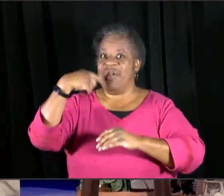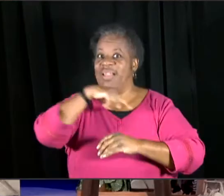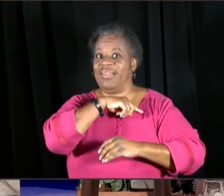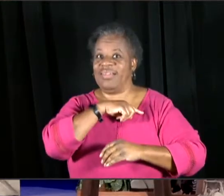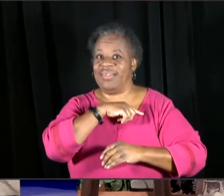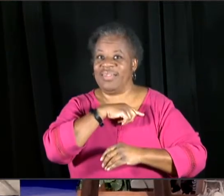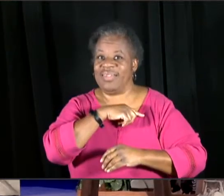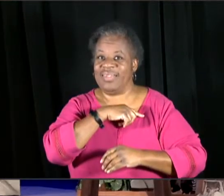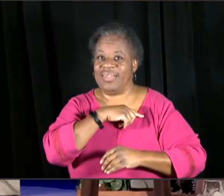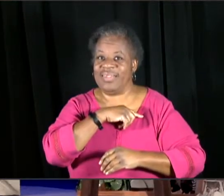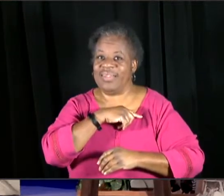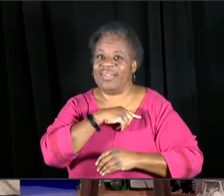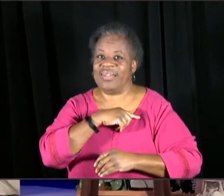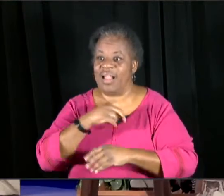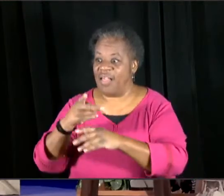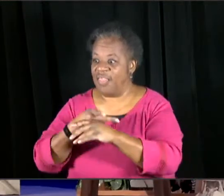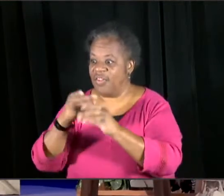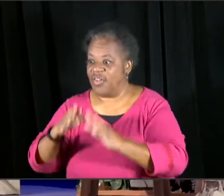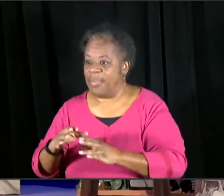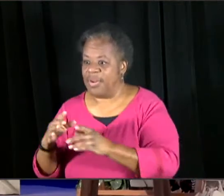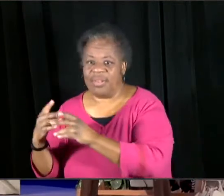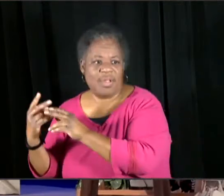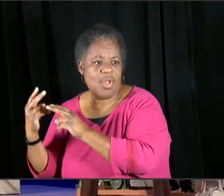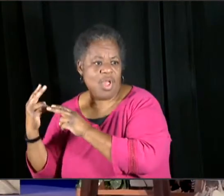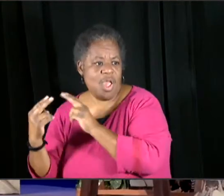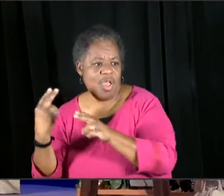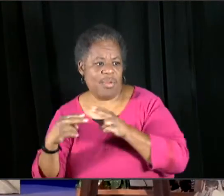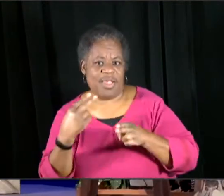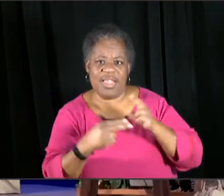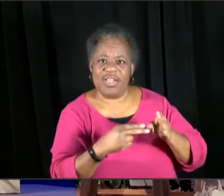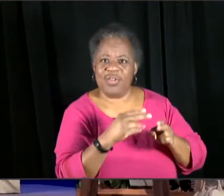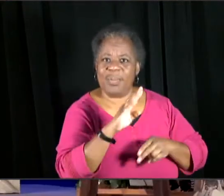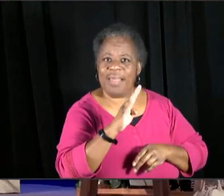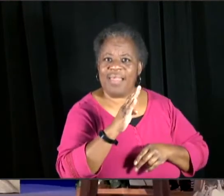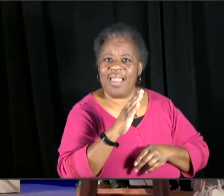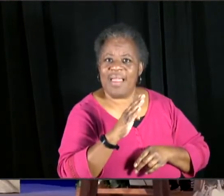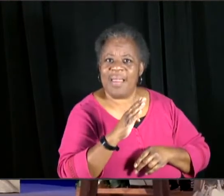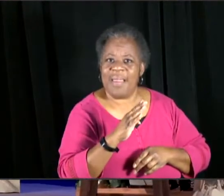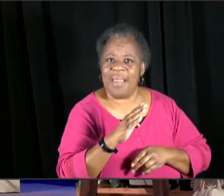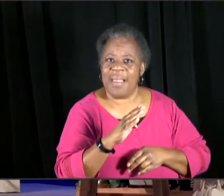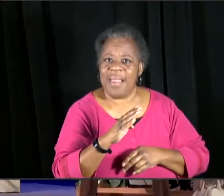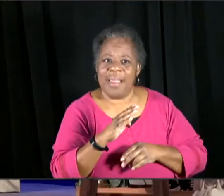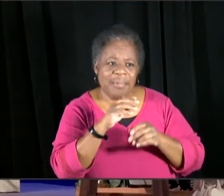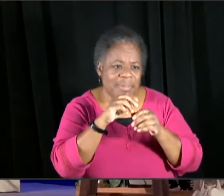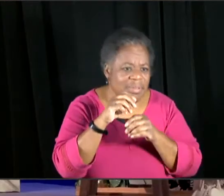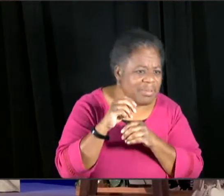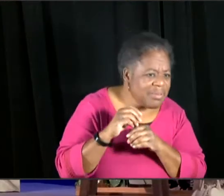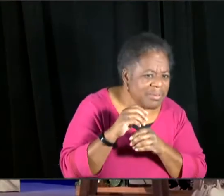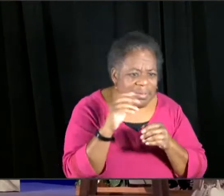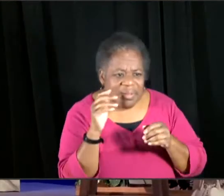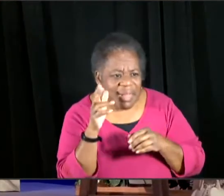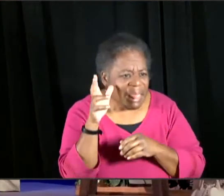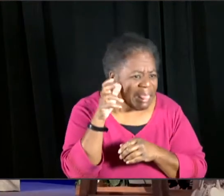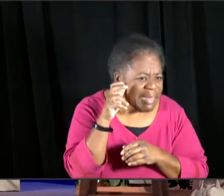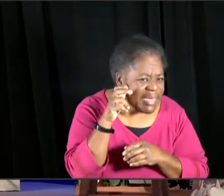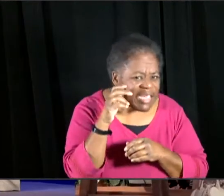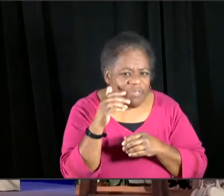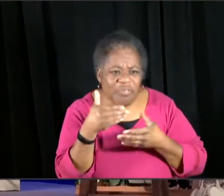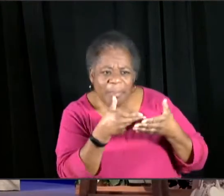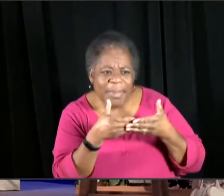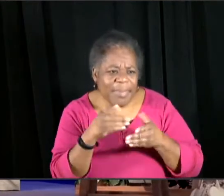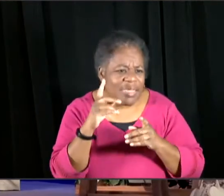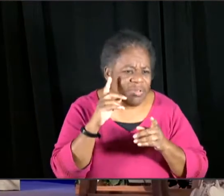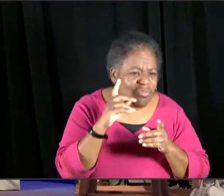And they rushed off to Bethlehem, breaking every sort of social convention, peering in windows at night, listening for the cry of a